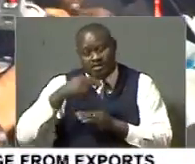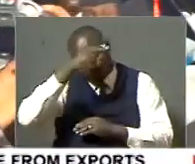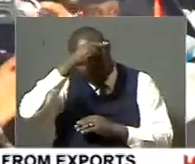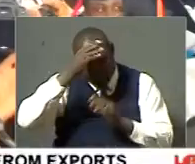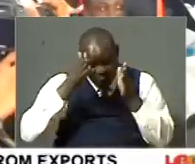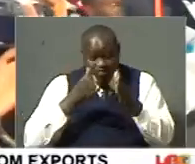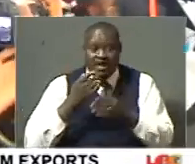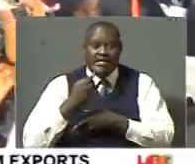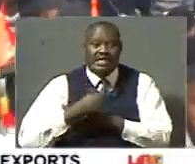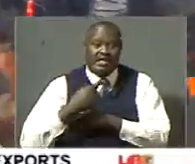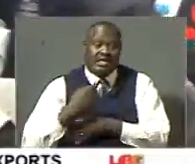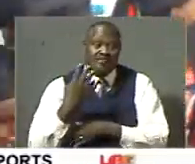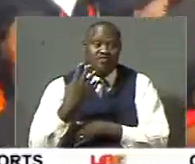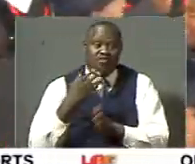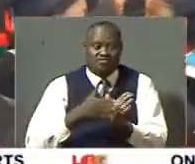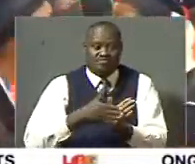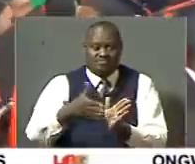of 4 days.